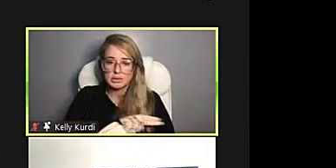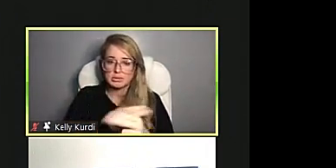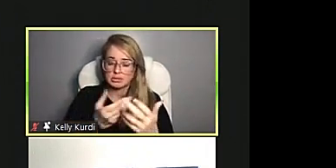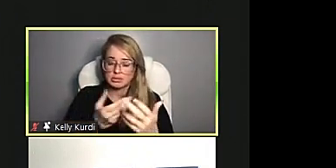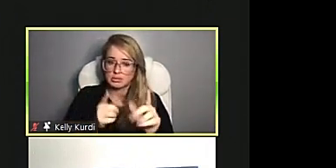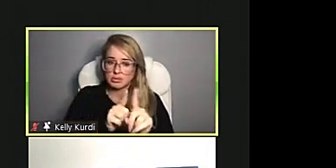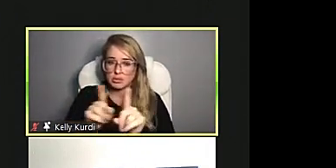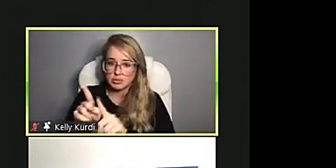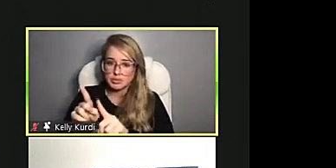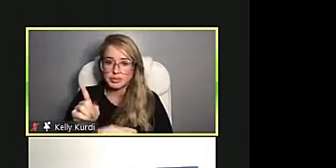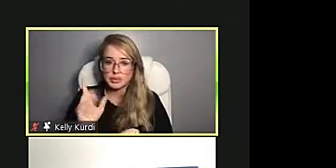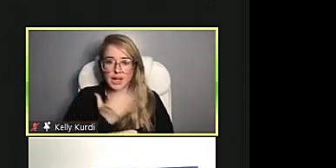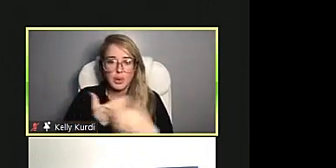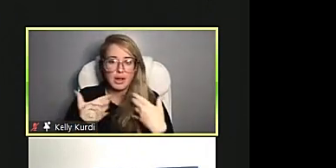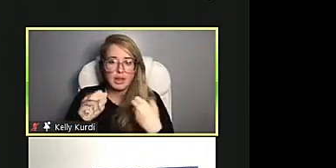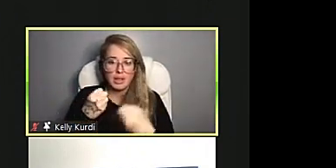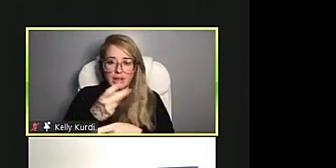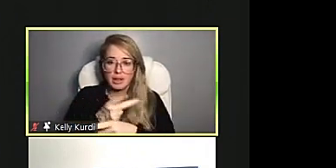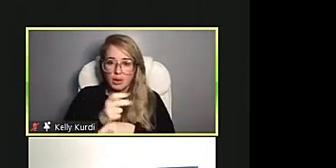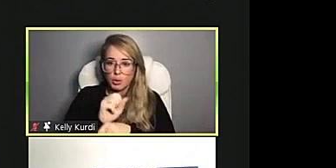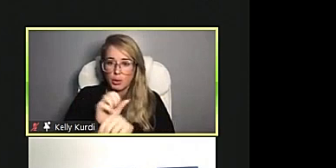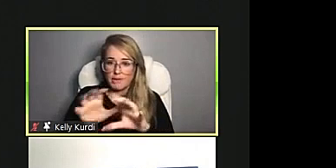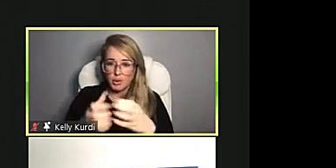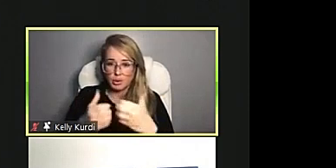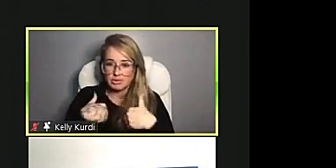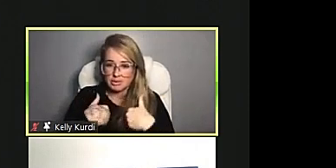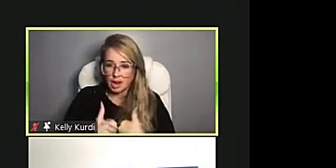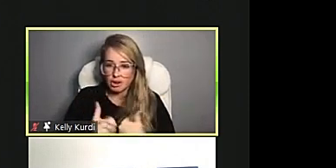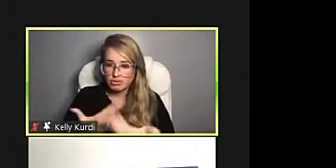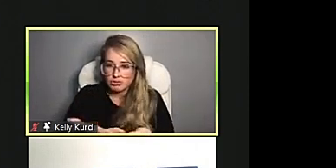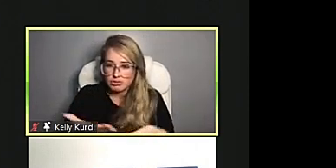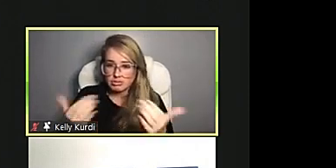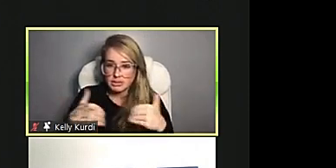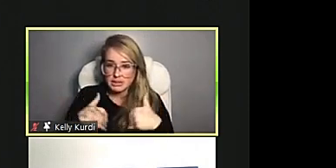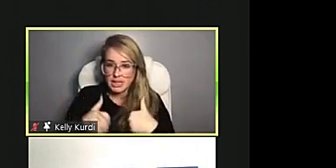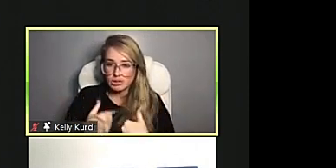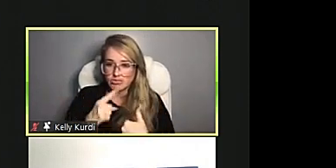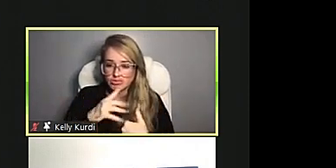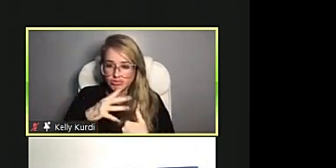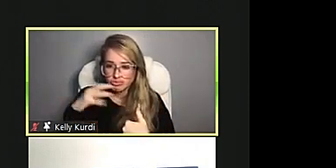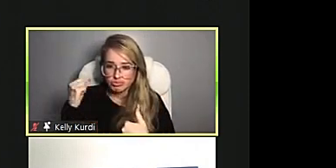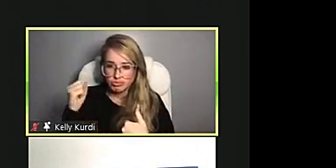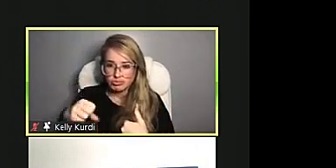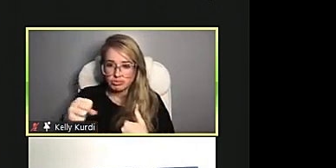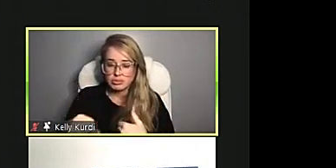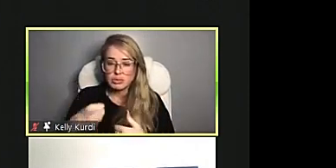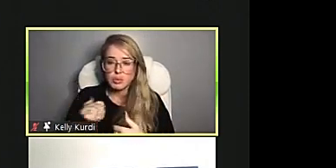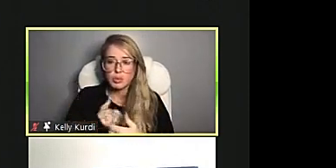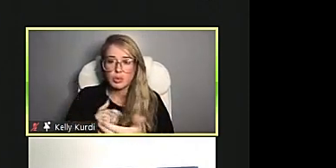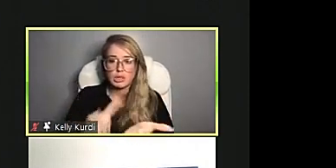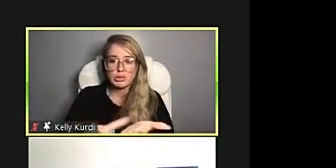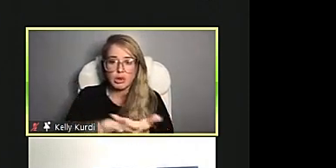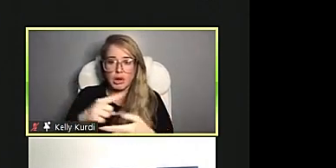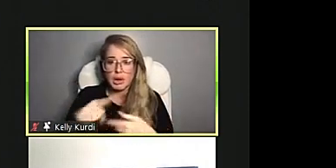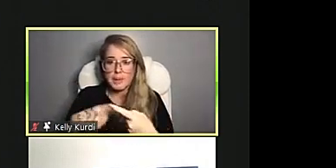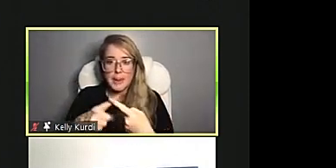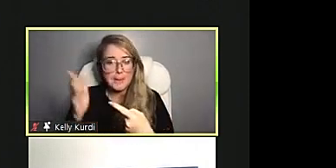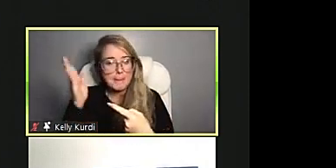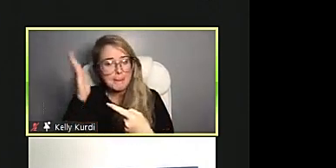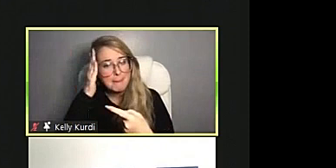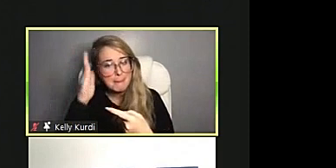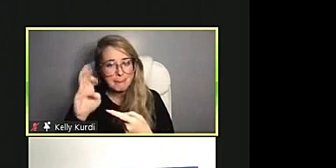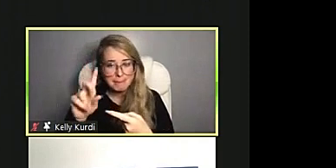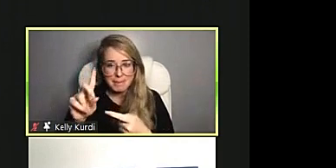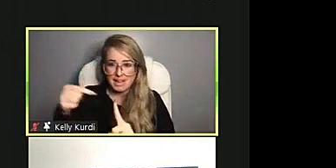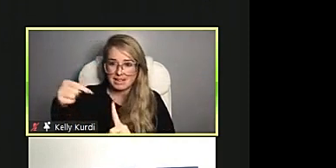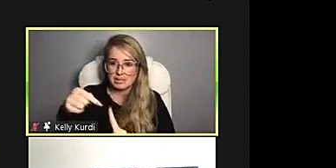additionally, our healthcare workforce is tired. Our healthcare workforce is burned out. And when we talk about beds,